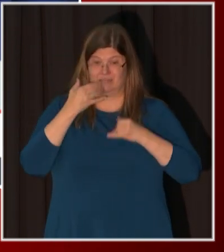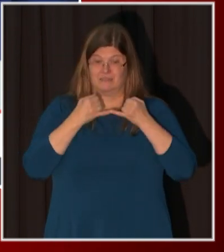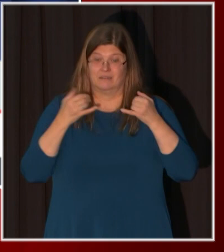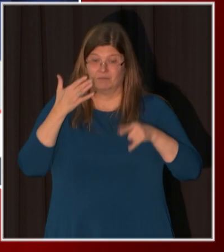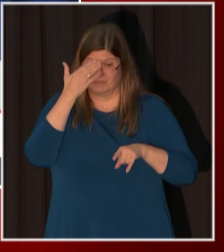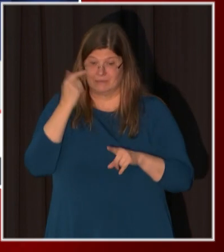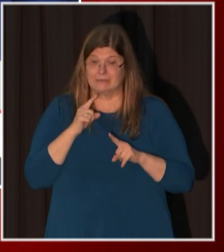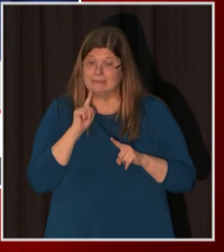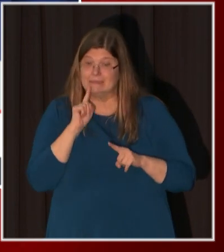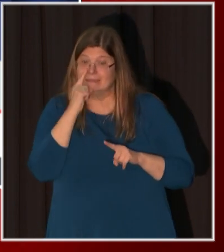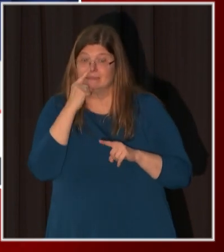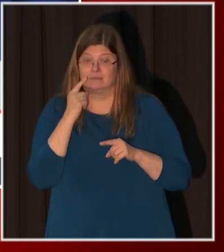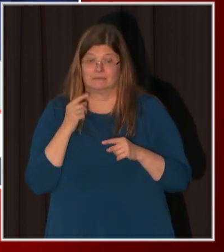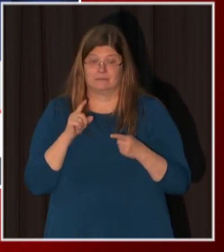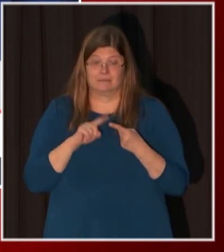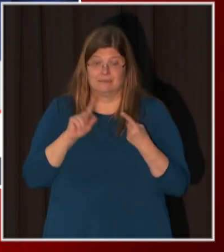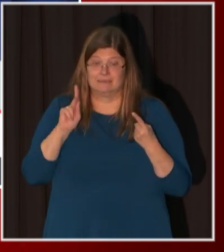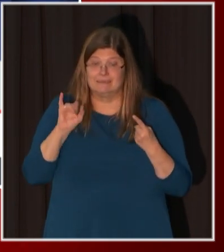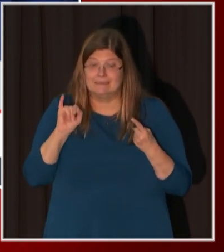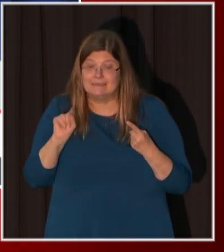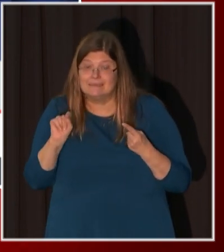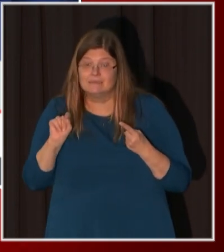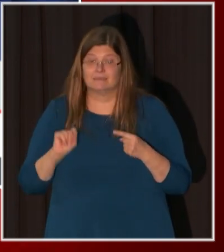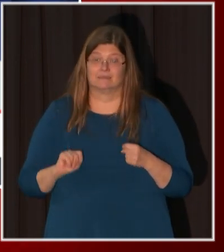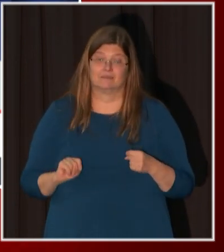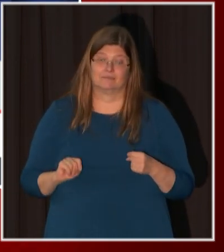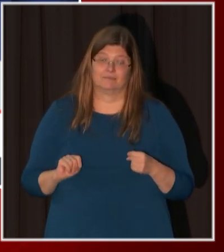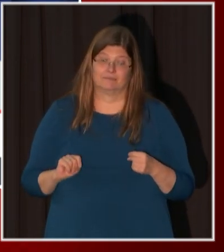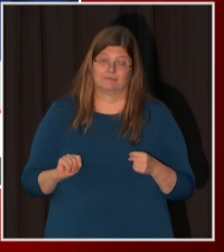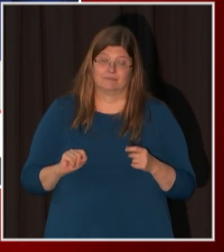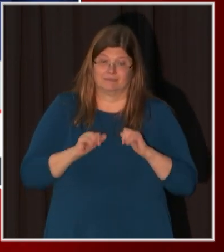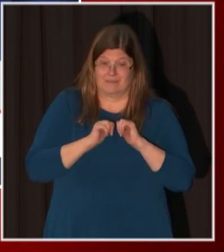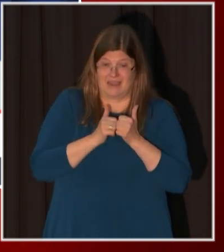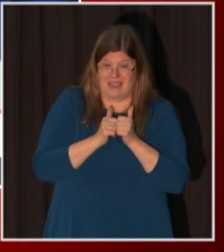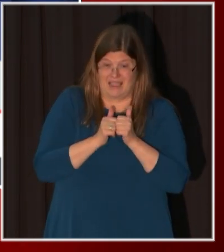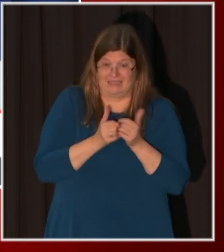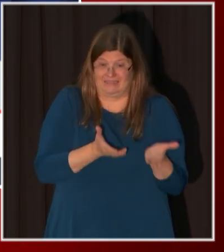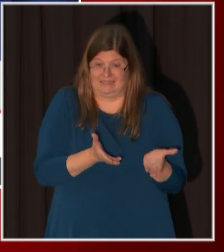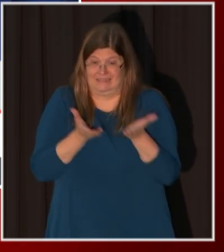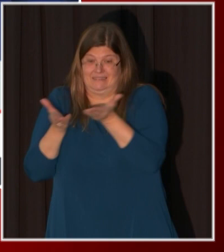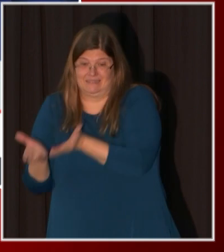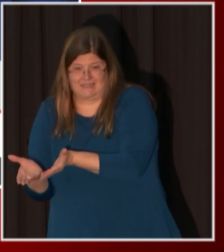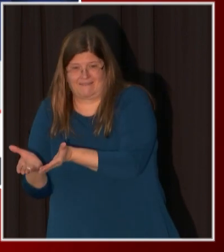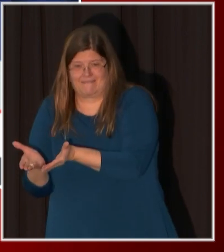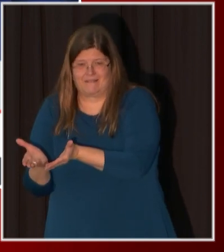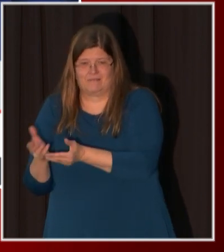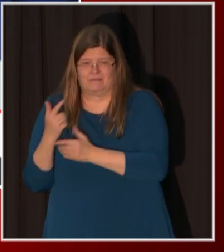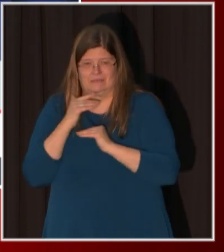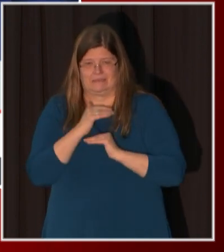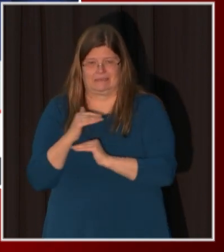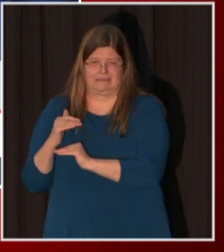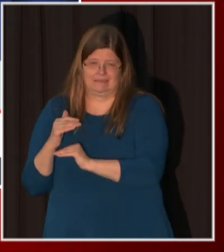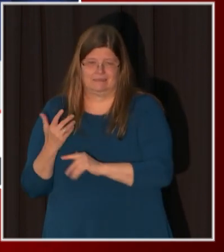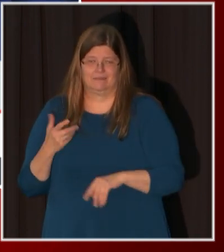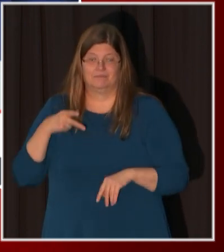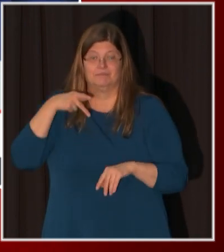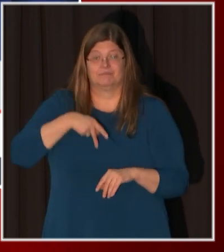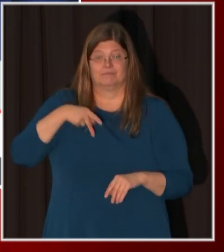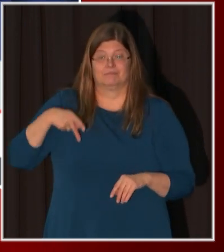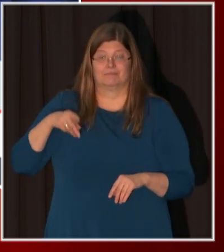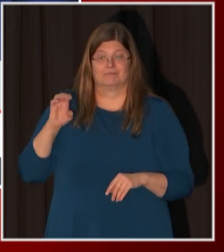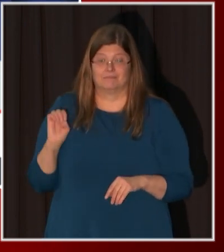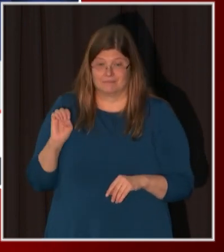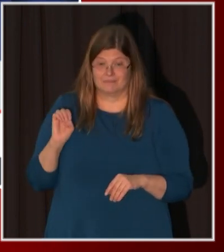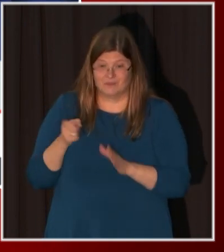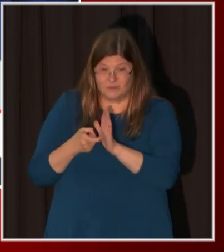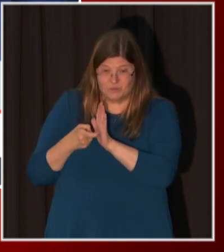swabs and the transport media, are limitations, as well as the amount of personal protective equipment that is required for sampling